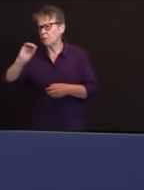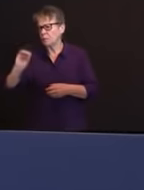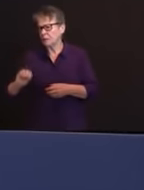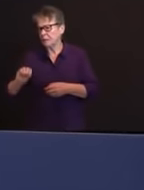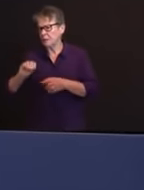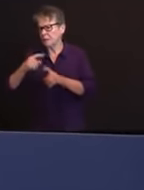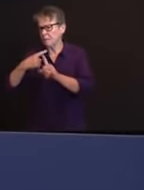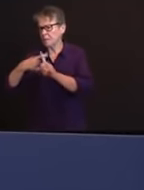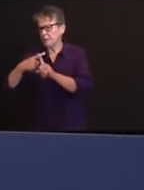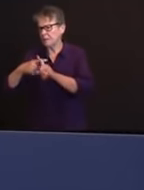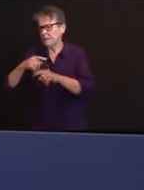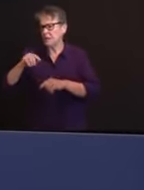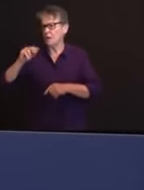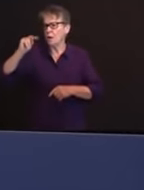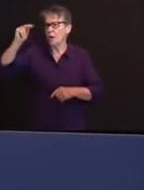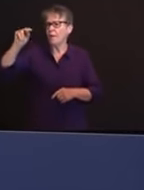is